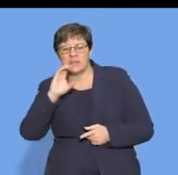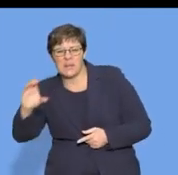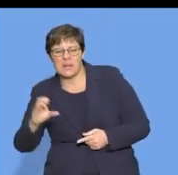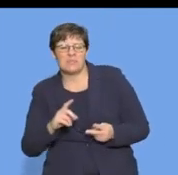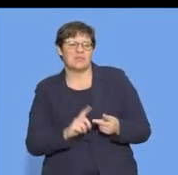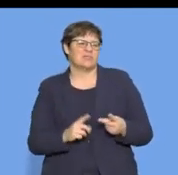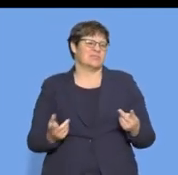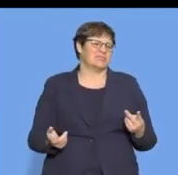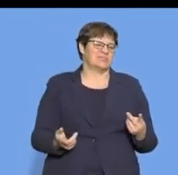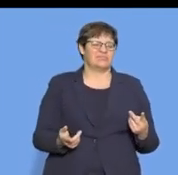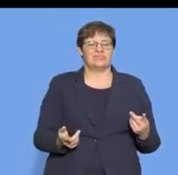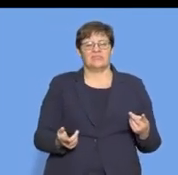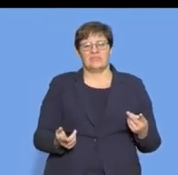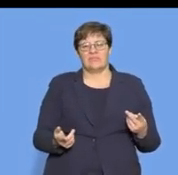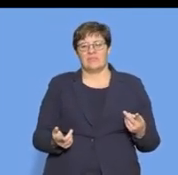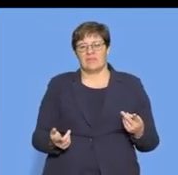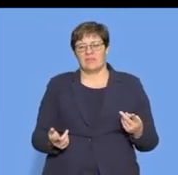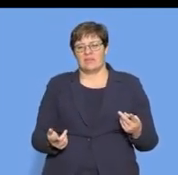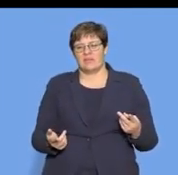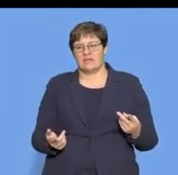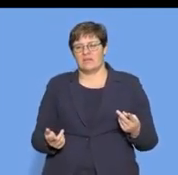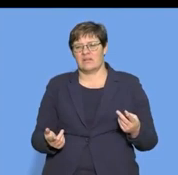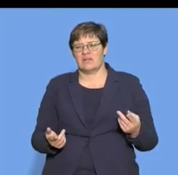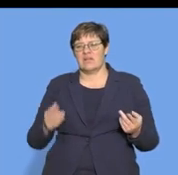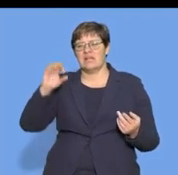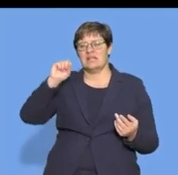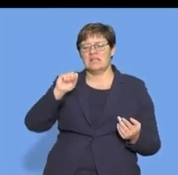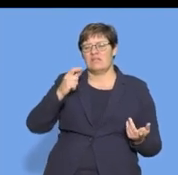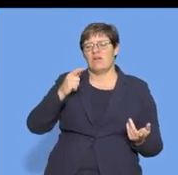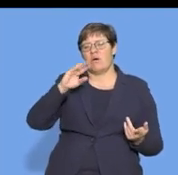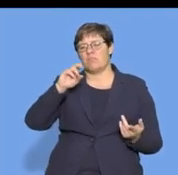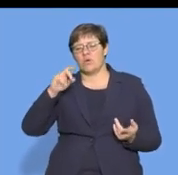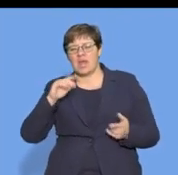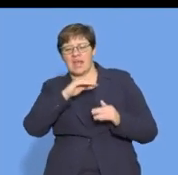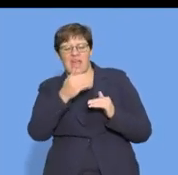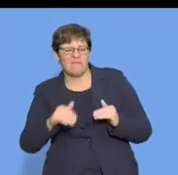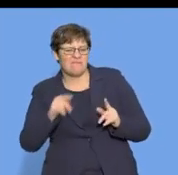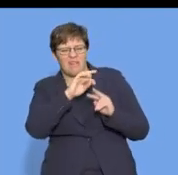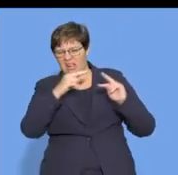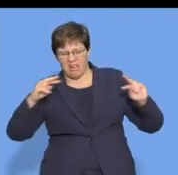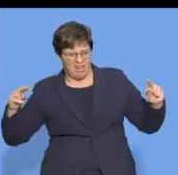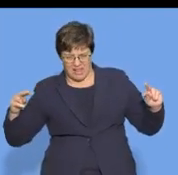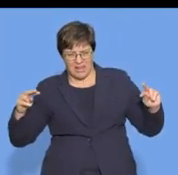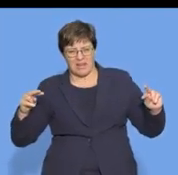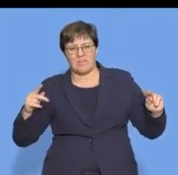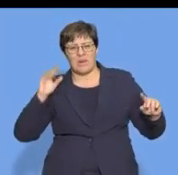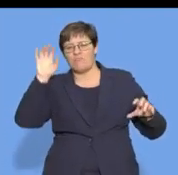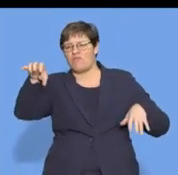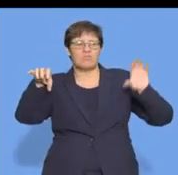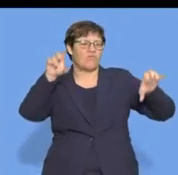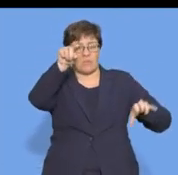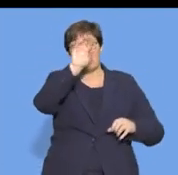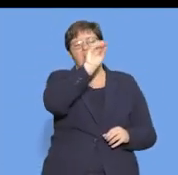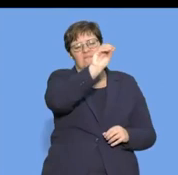Western Cape, Classy's River Cave, Sibudu Cave, Border Cave. Those are in